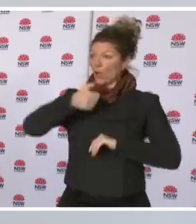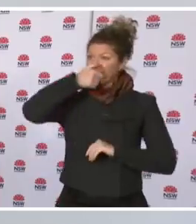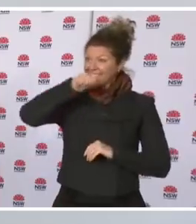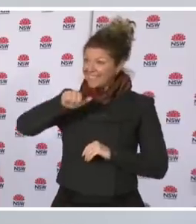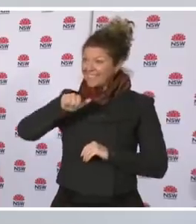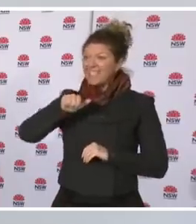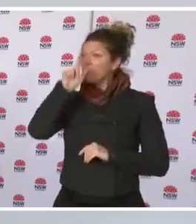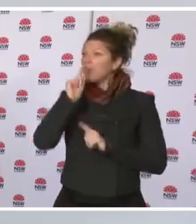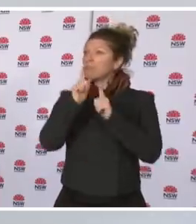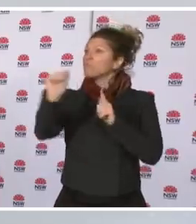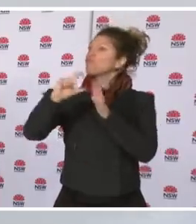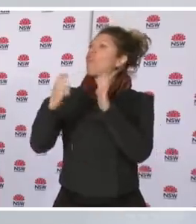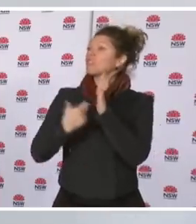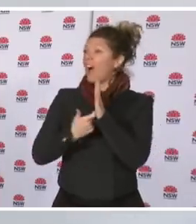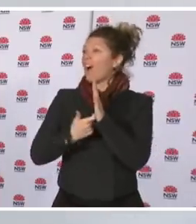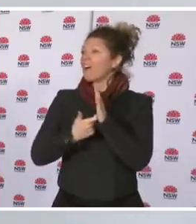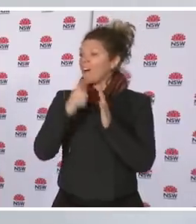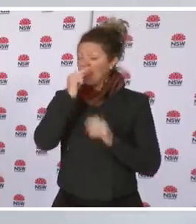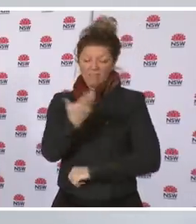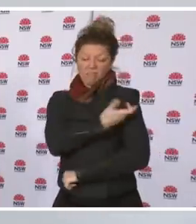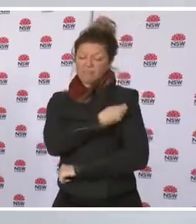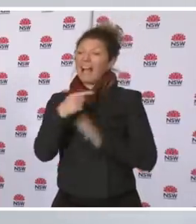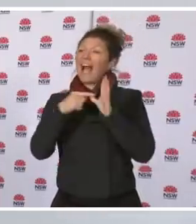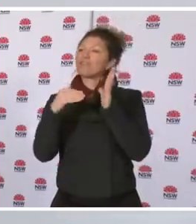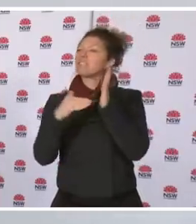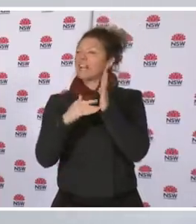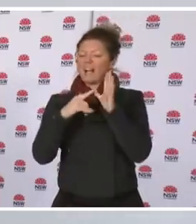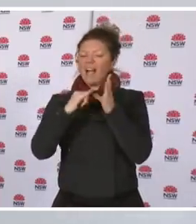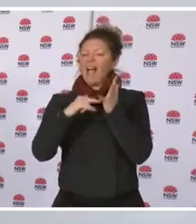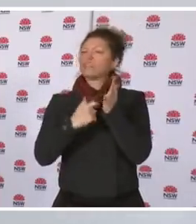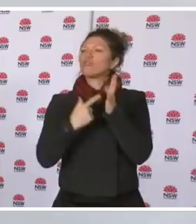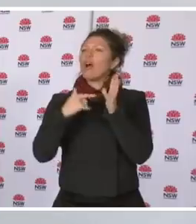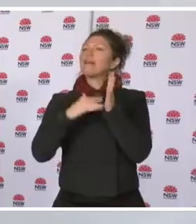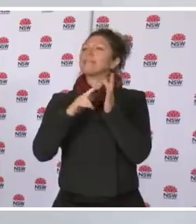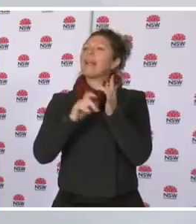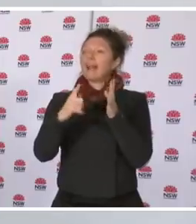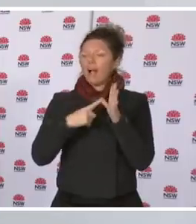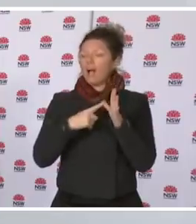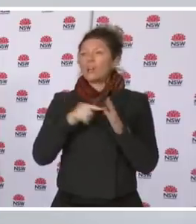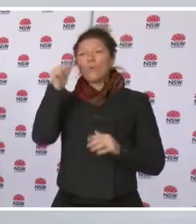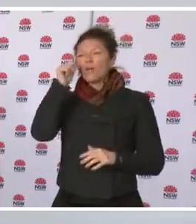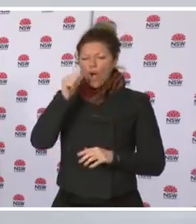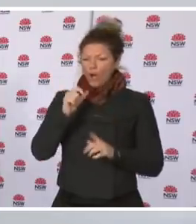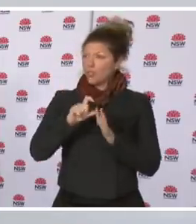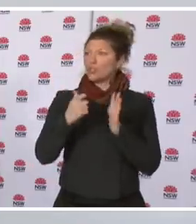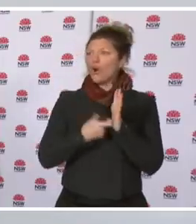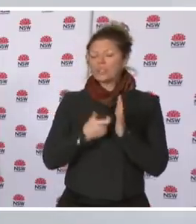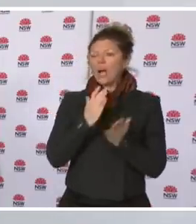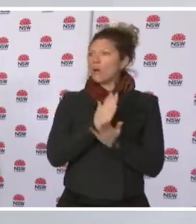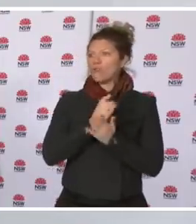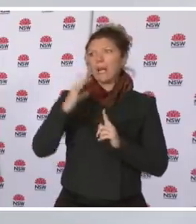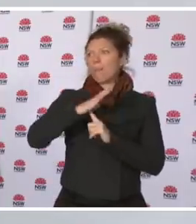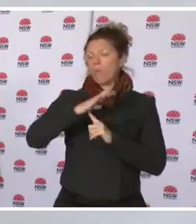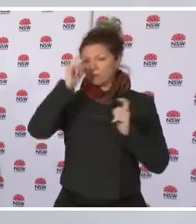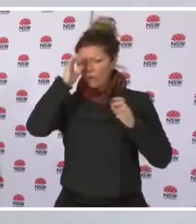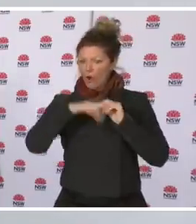And remember, I've also said that GPs are working very hard and they will prioritise older individuals over younger in